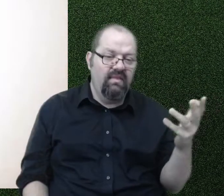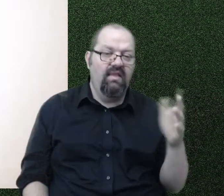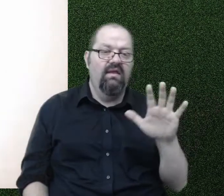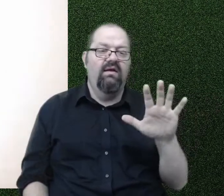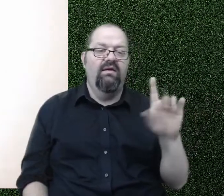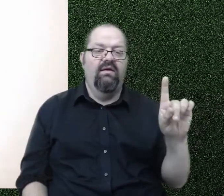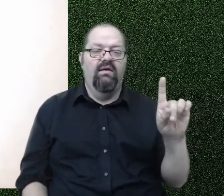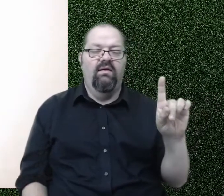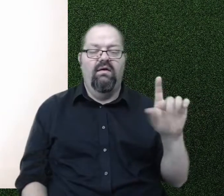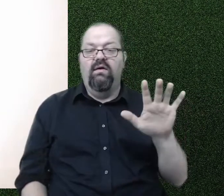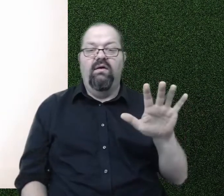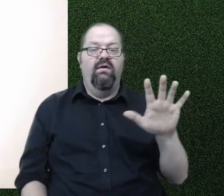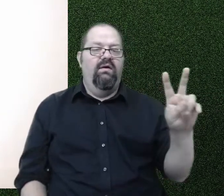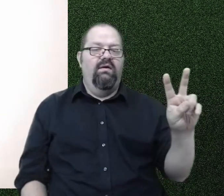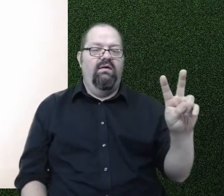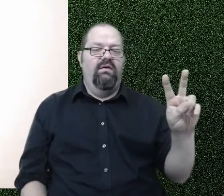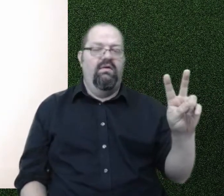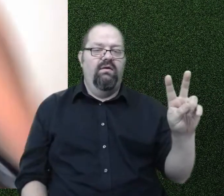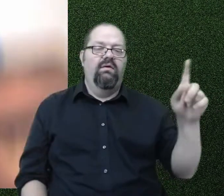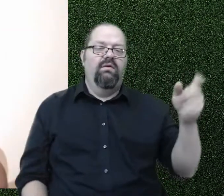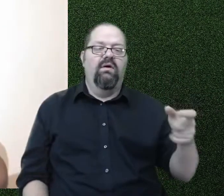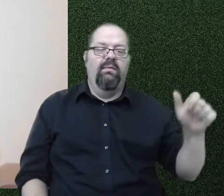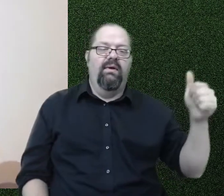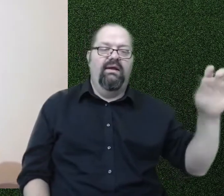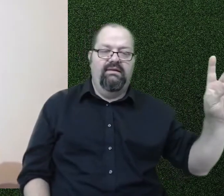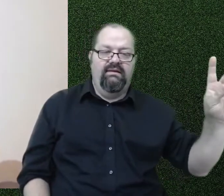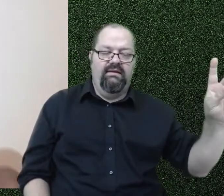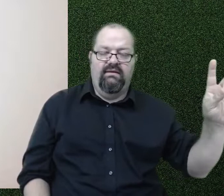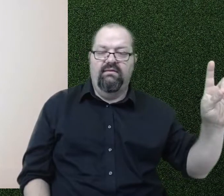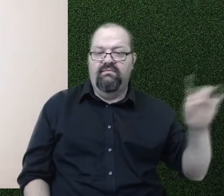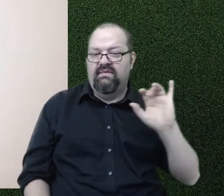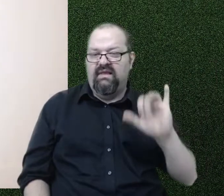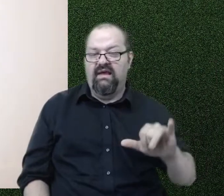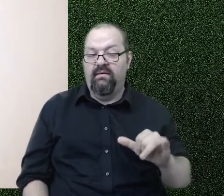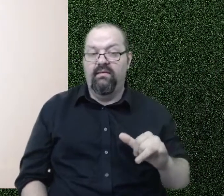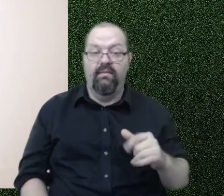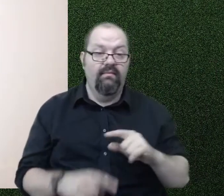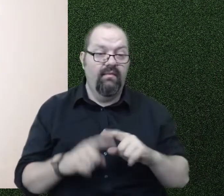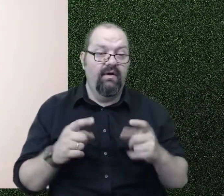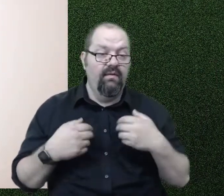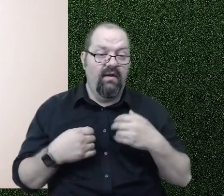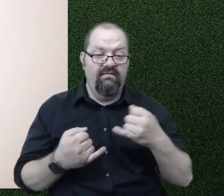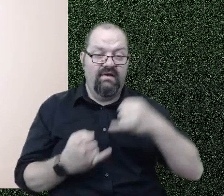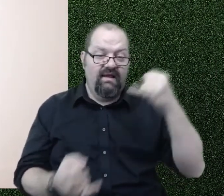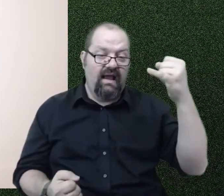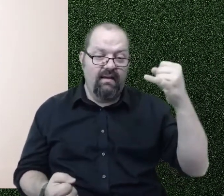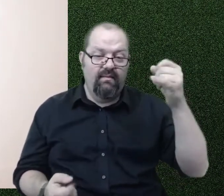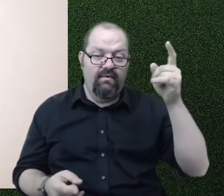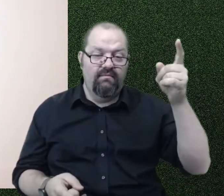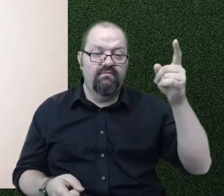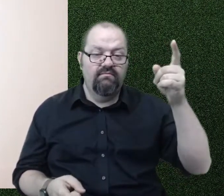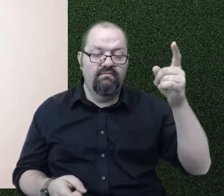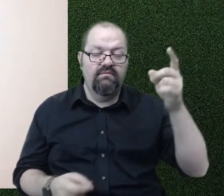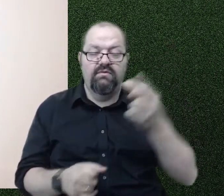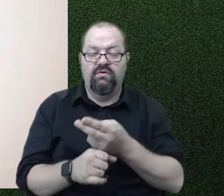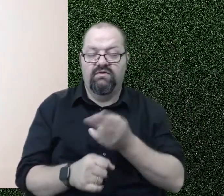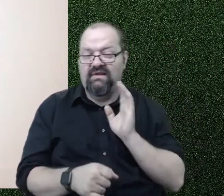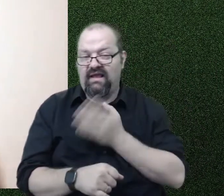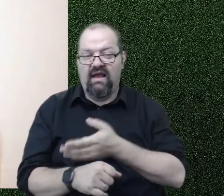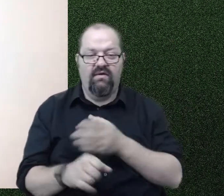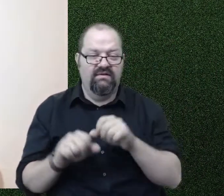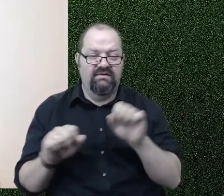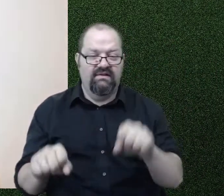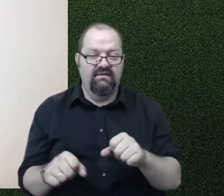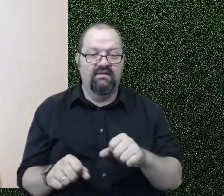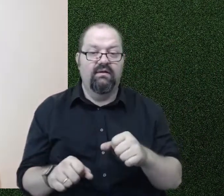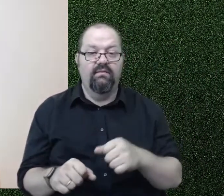52, 18, or something like that. Maybe there's a cable that, based on our arbitrary coordinate system, it starts